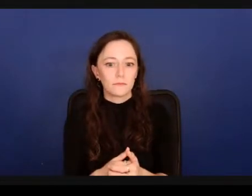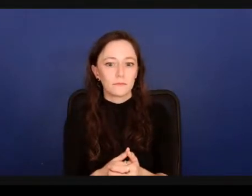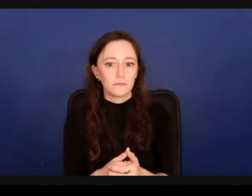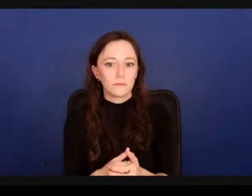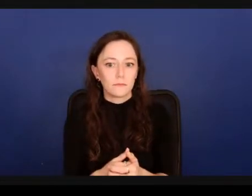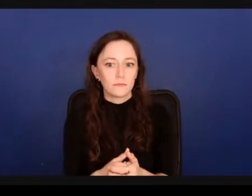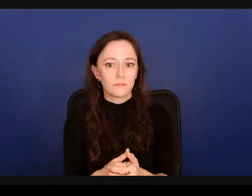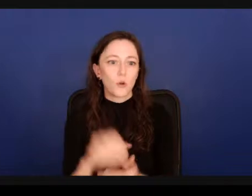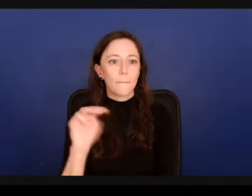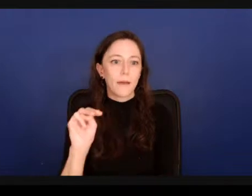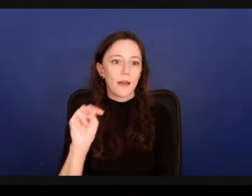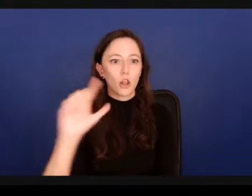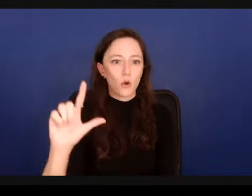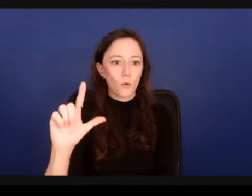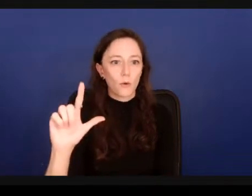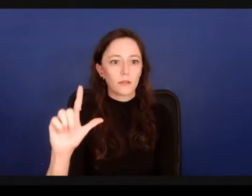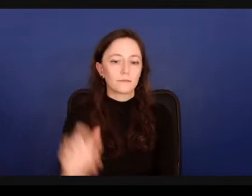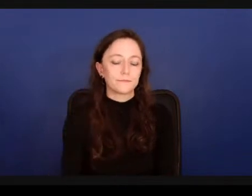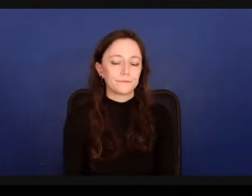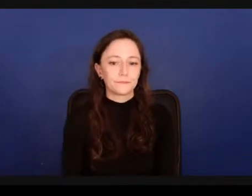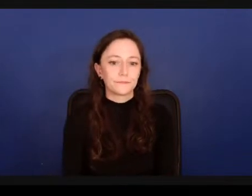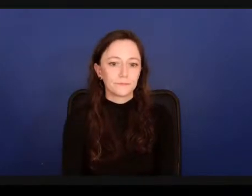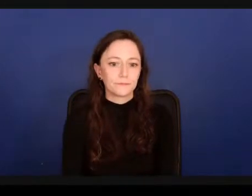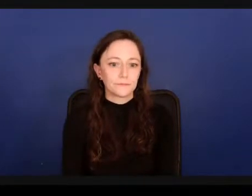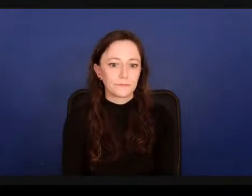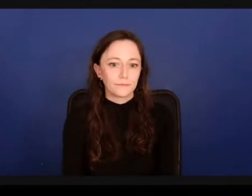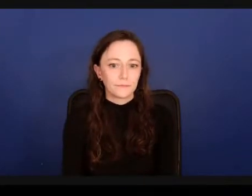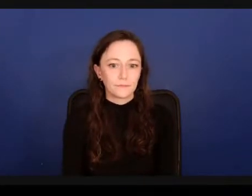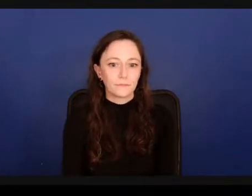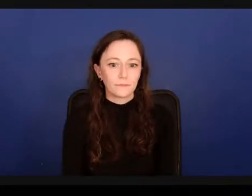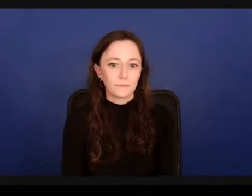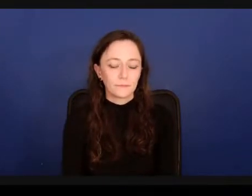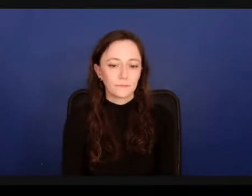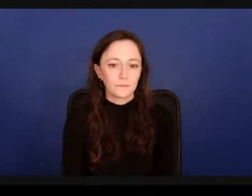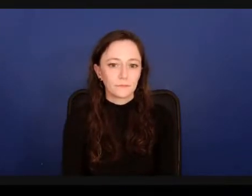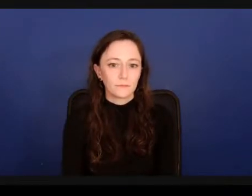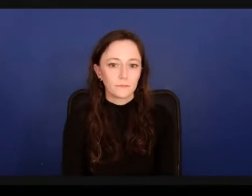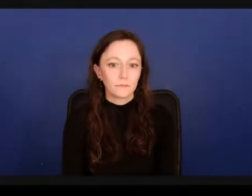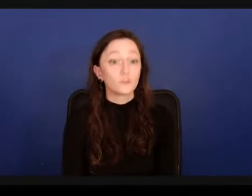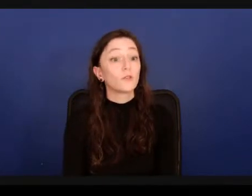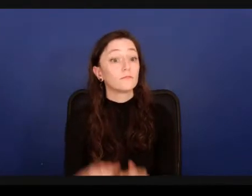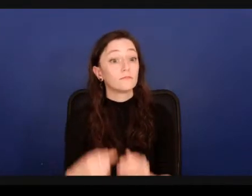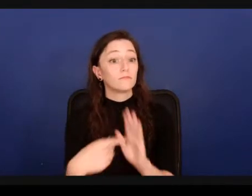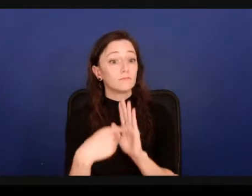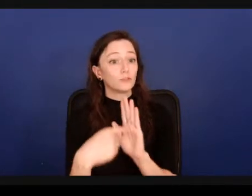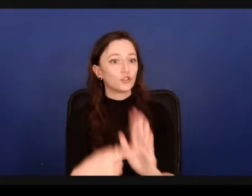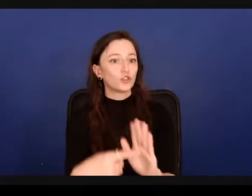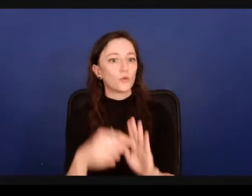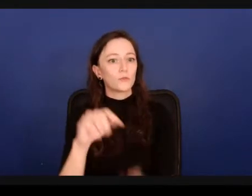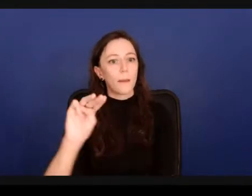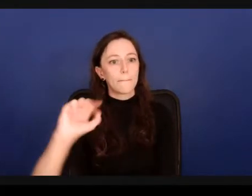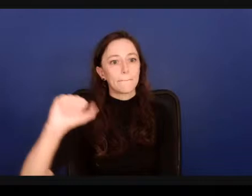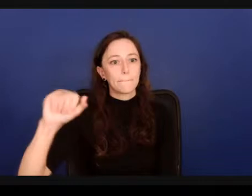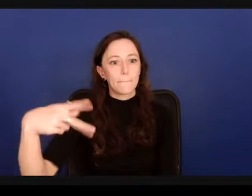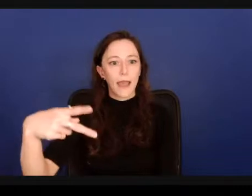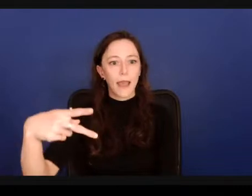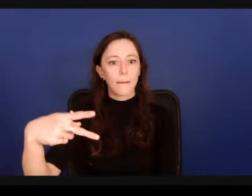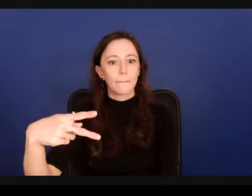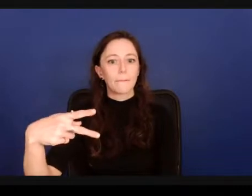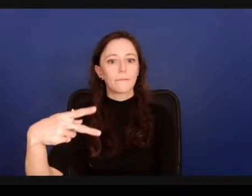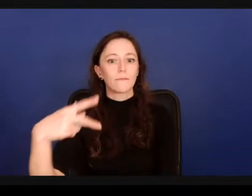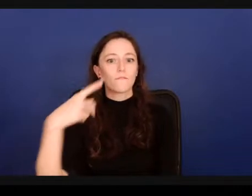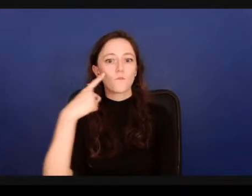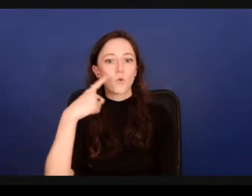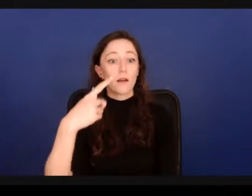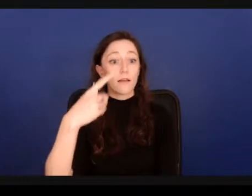Mauna Loa. Right. So there's a map of earthquakes, Mauna Loa summit for the last month, and here it is for the last week,